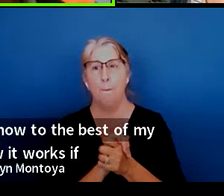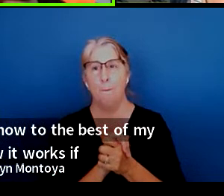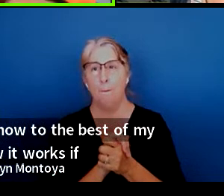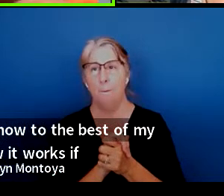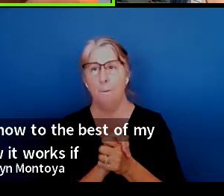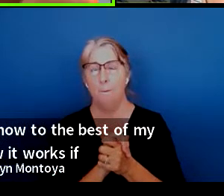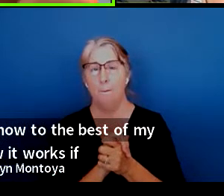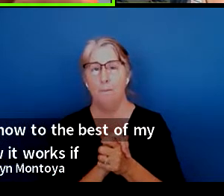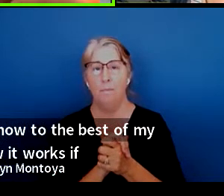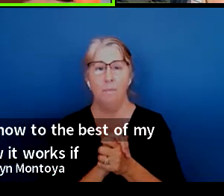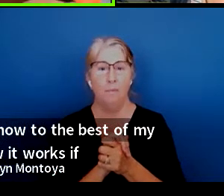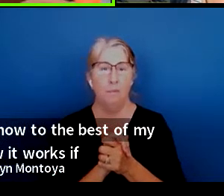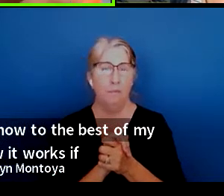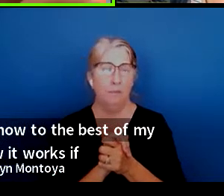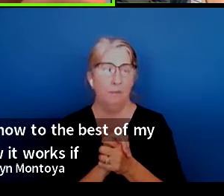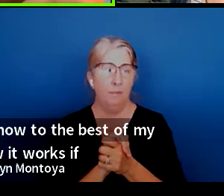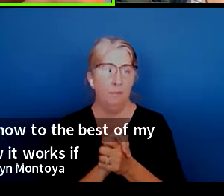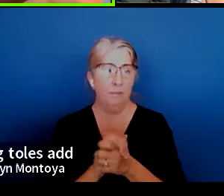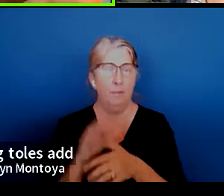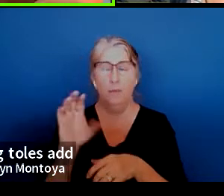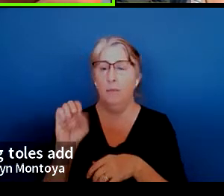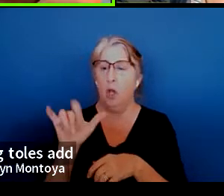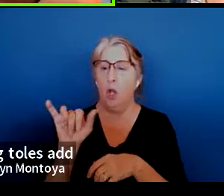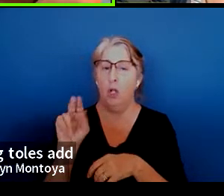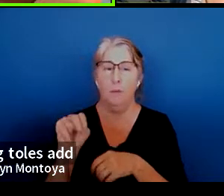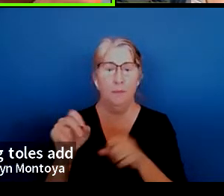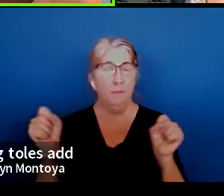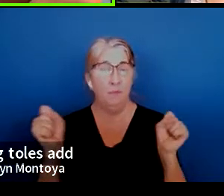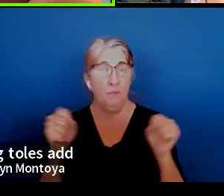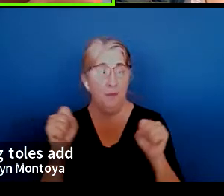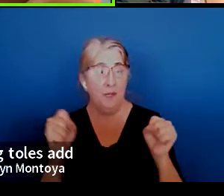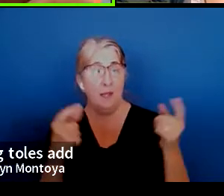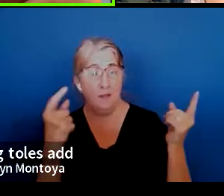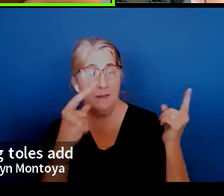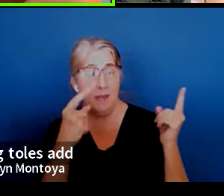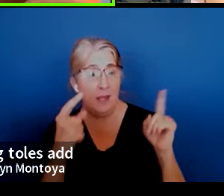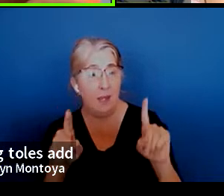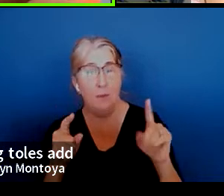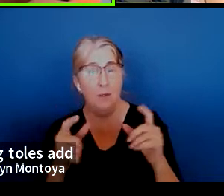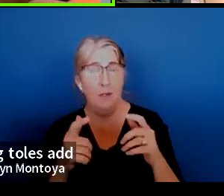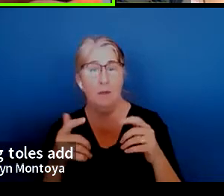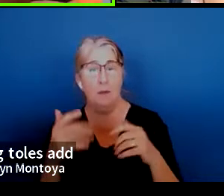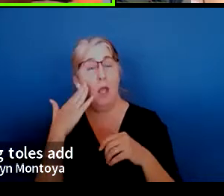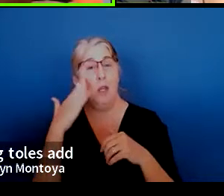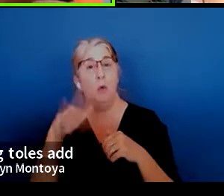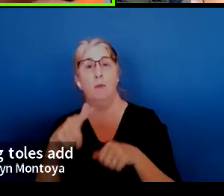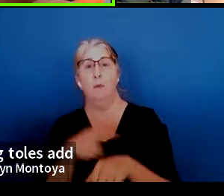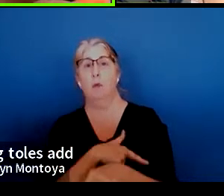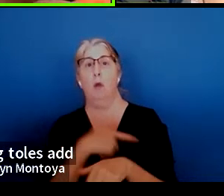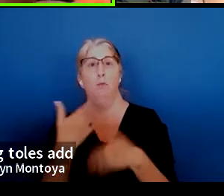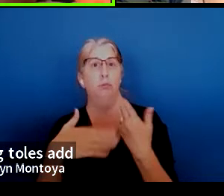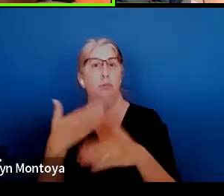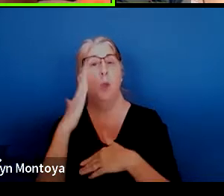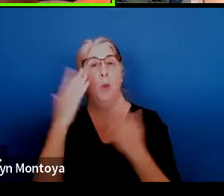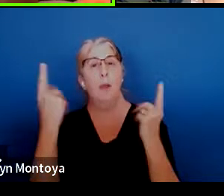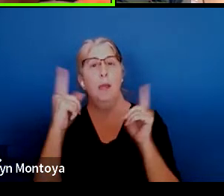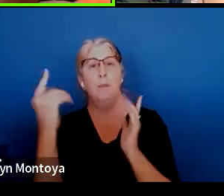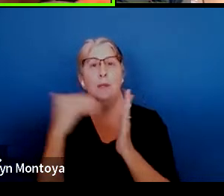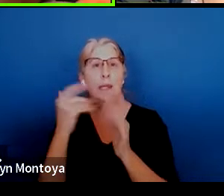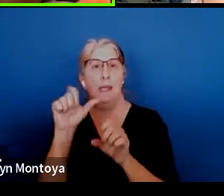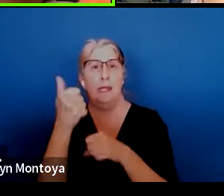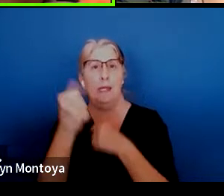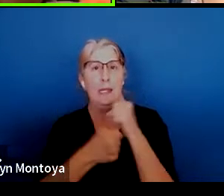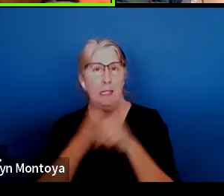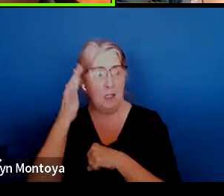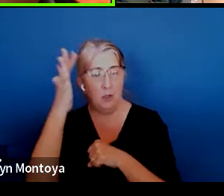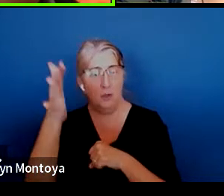Yeah, I know it's happened for this last process and will probably happen again in 10 years. You can go ahead, you yourself can